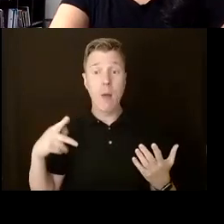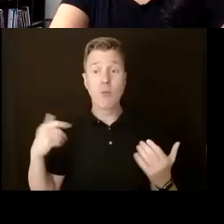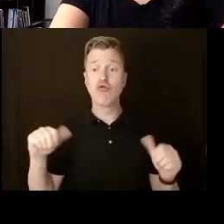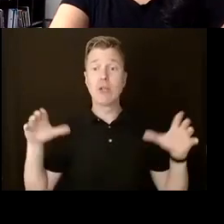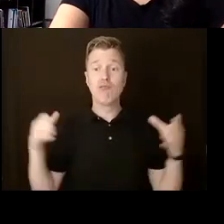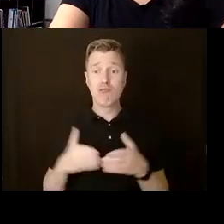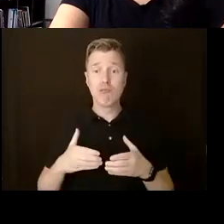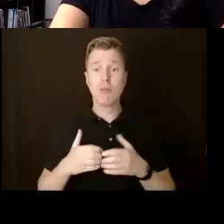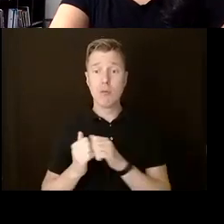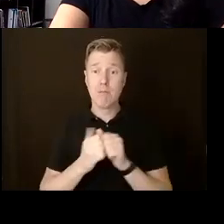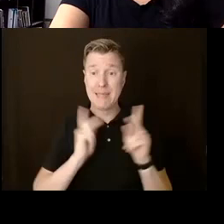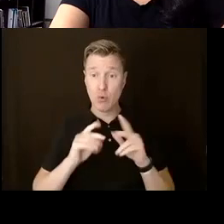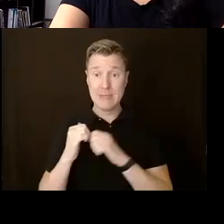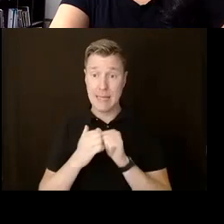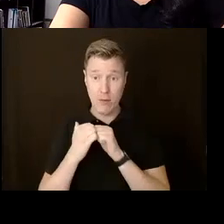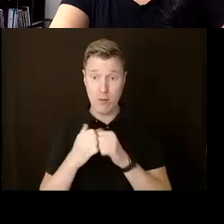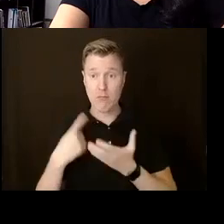together.